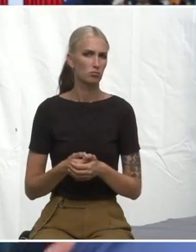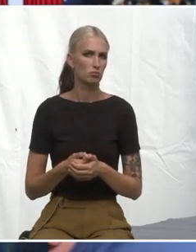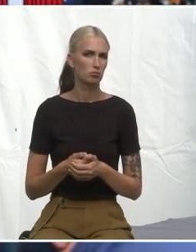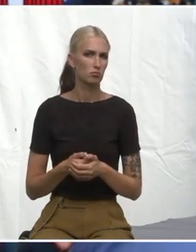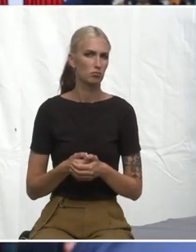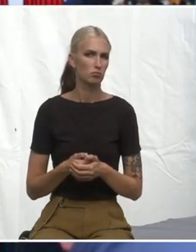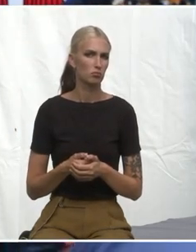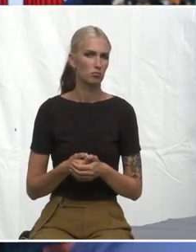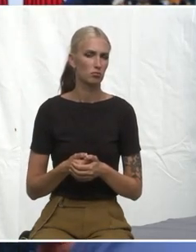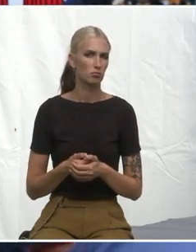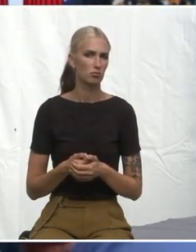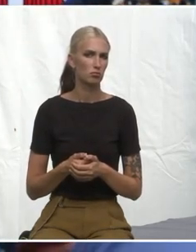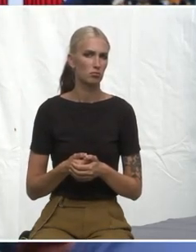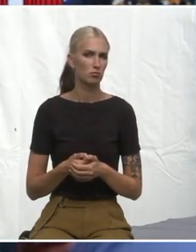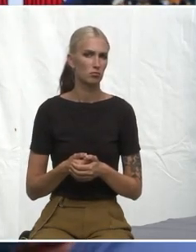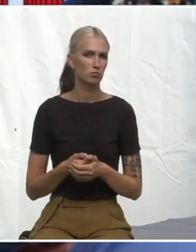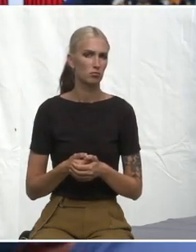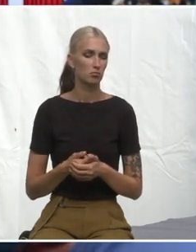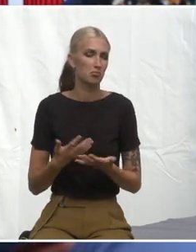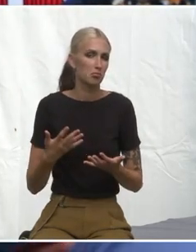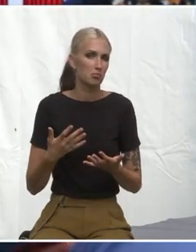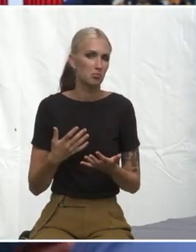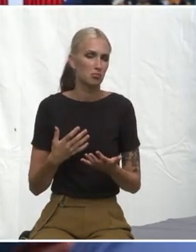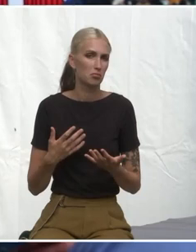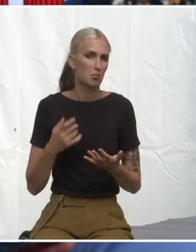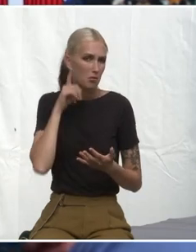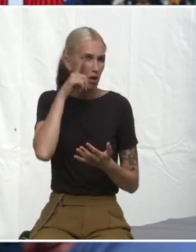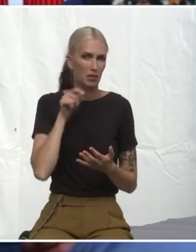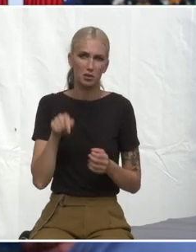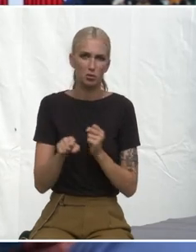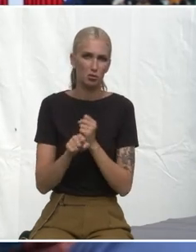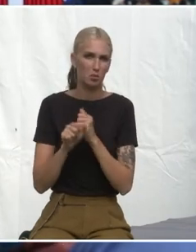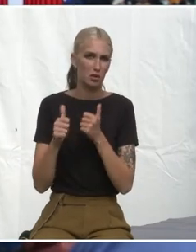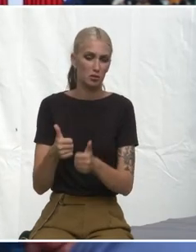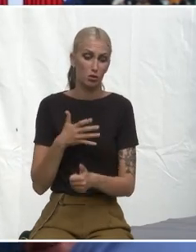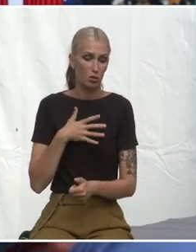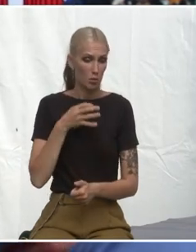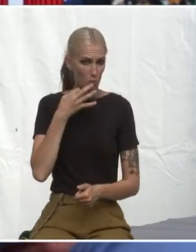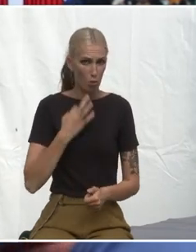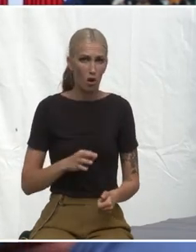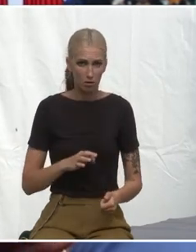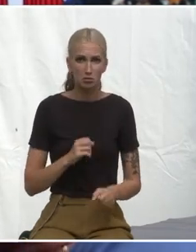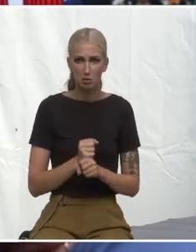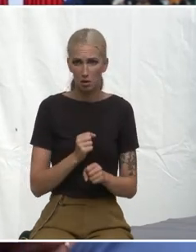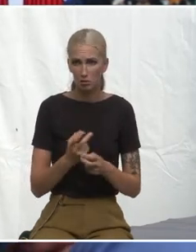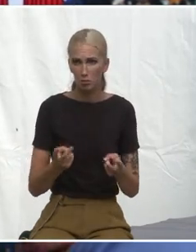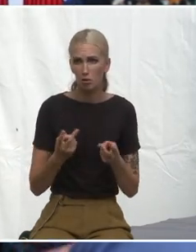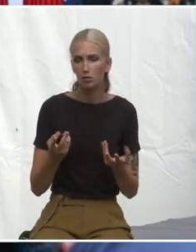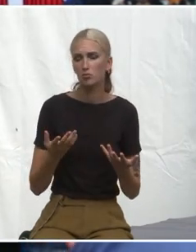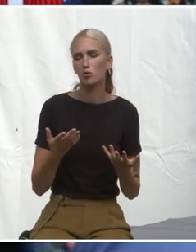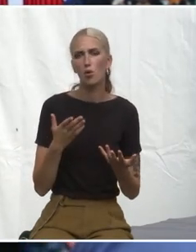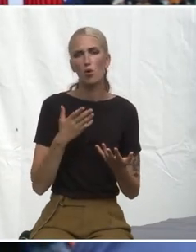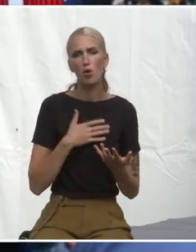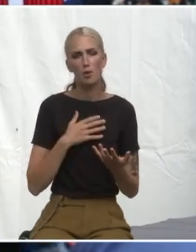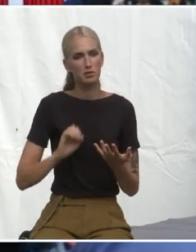on an individual level. I think that works. I've done that with my son. I've done that with